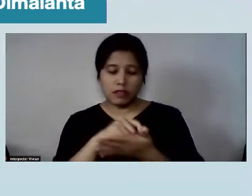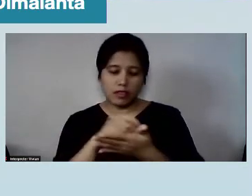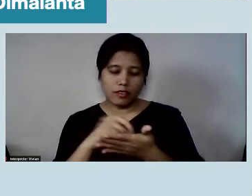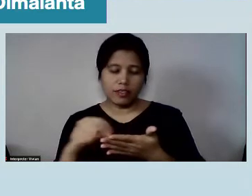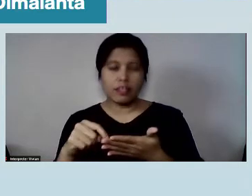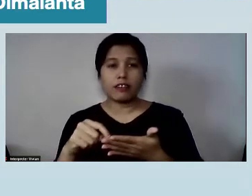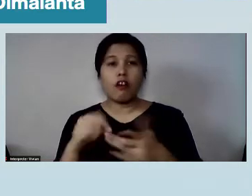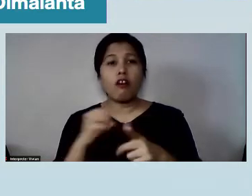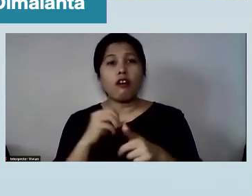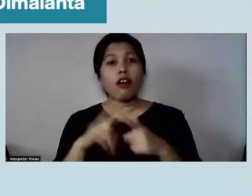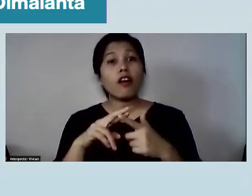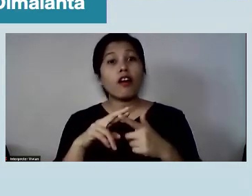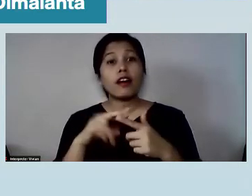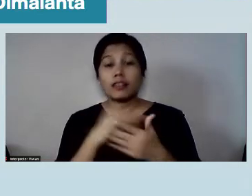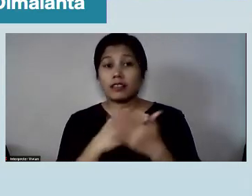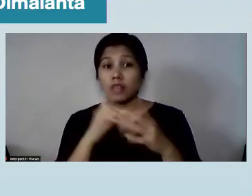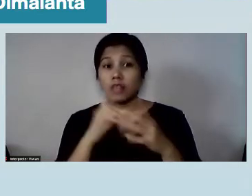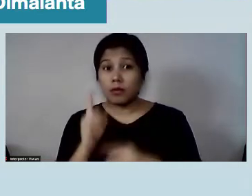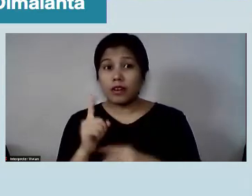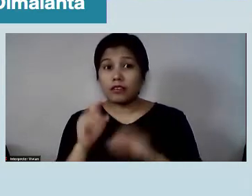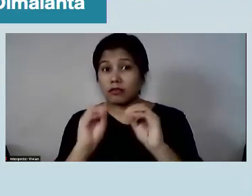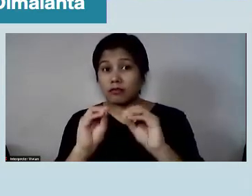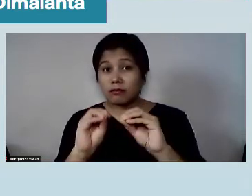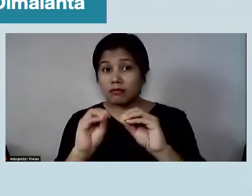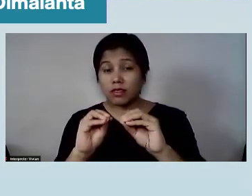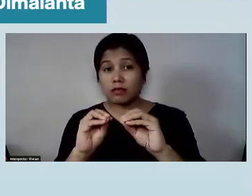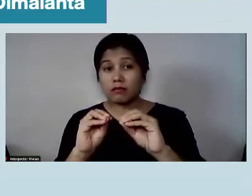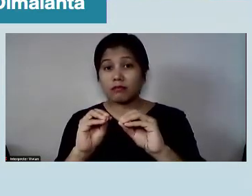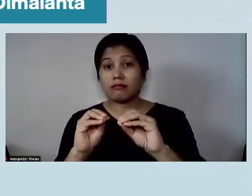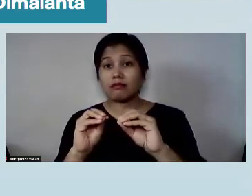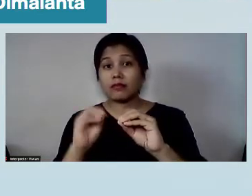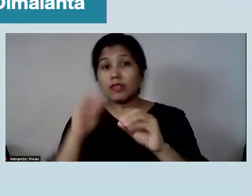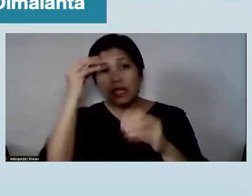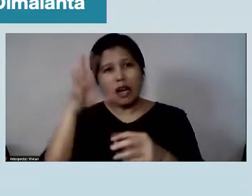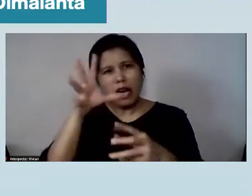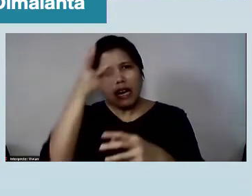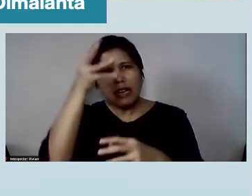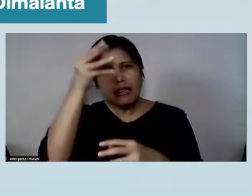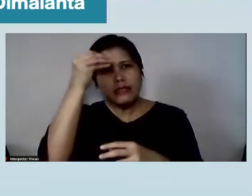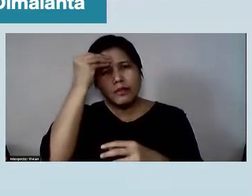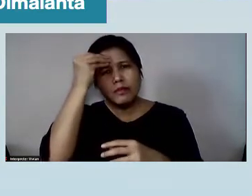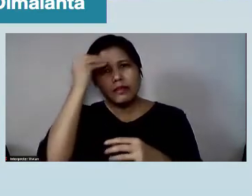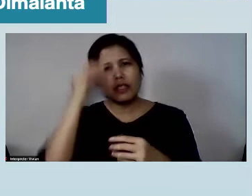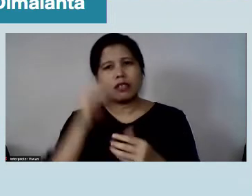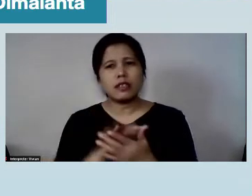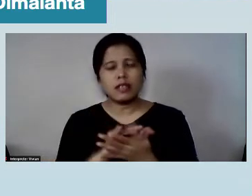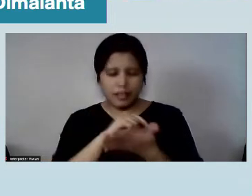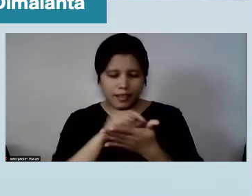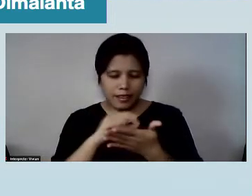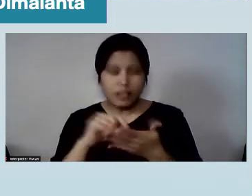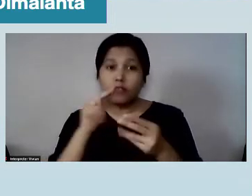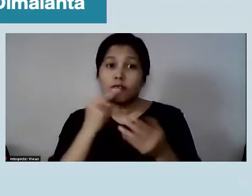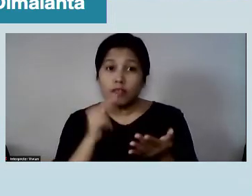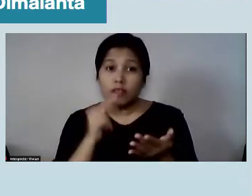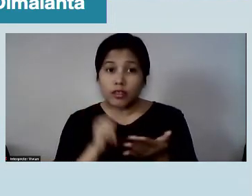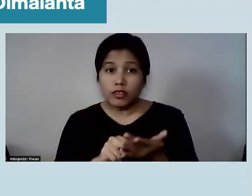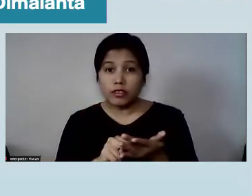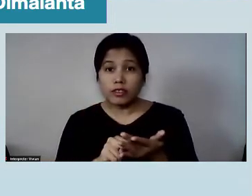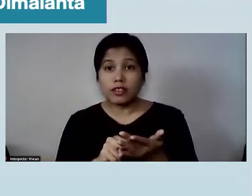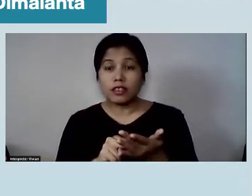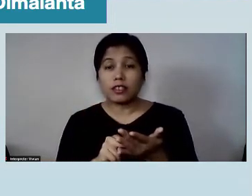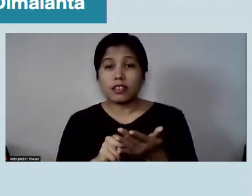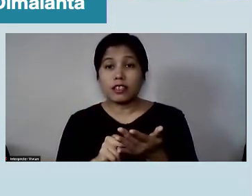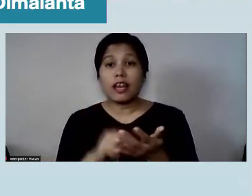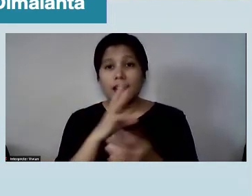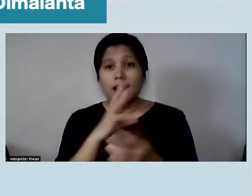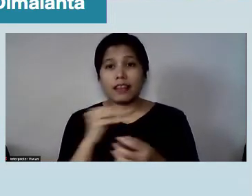if someone taught me. I could hear it. So you can imagine, I'll read a book, I'll write down notes, I'll write notes of those notes